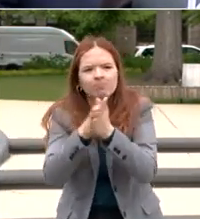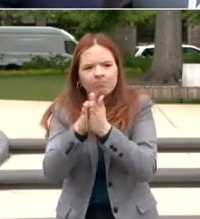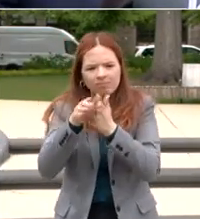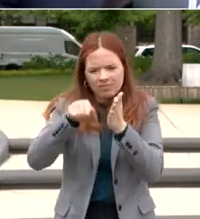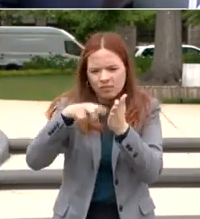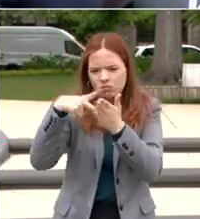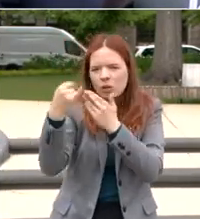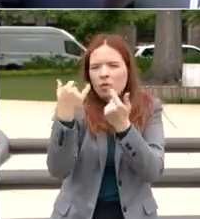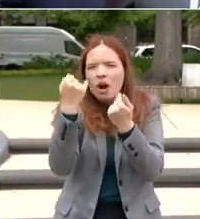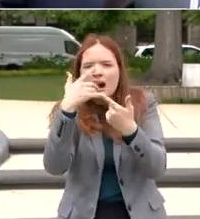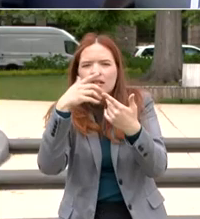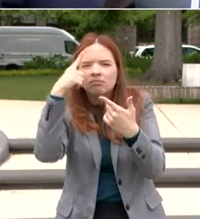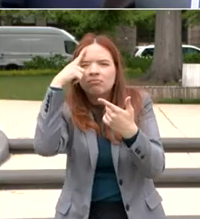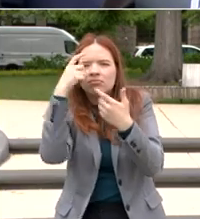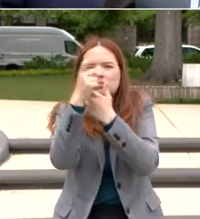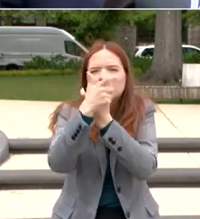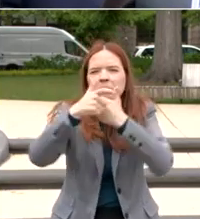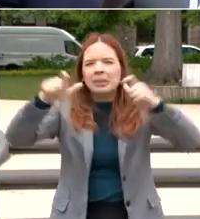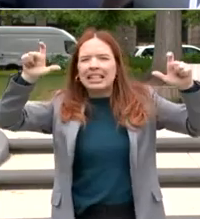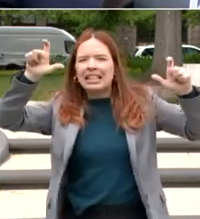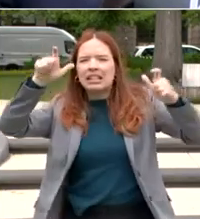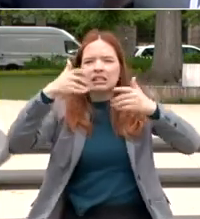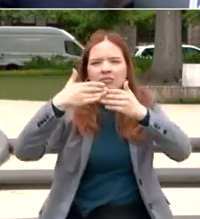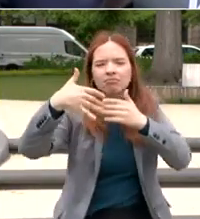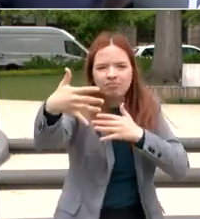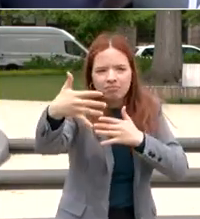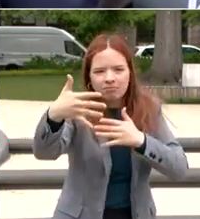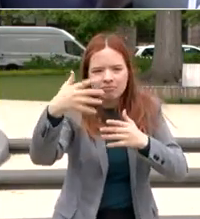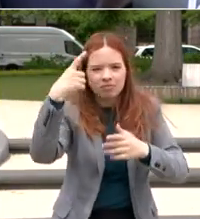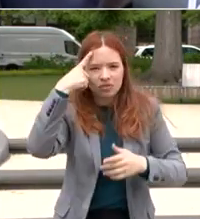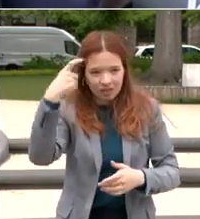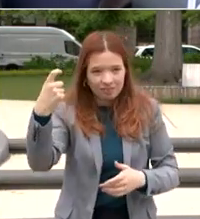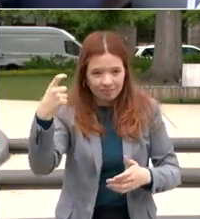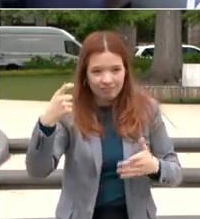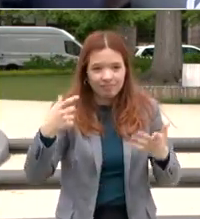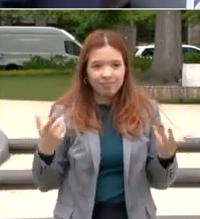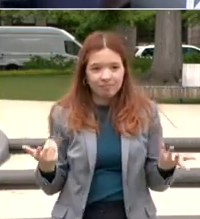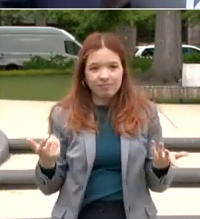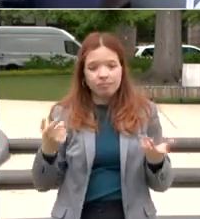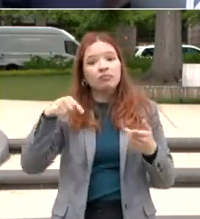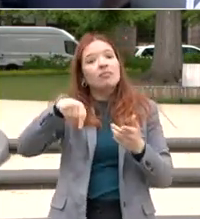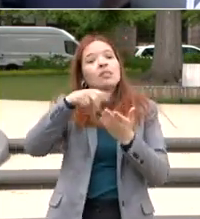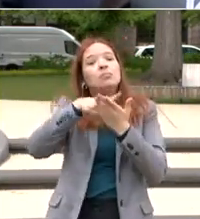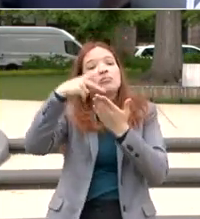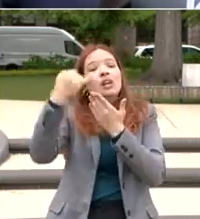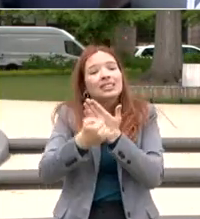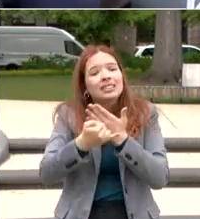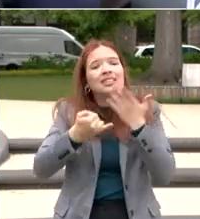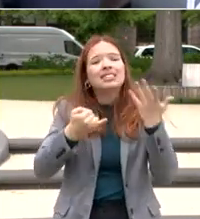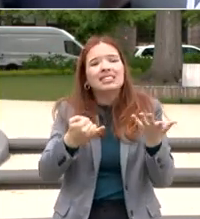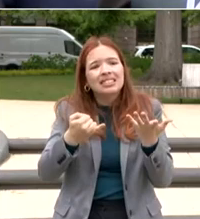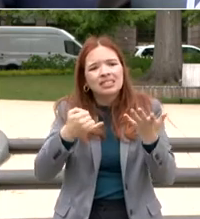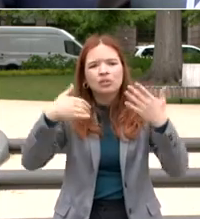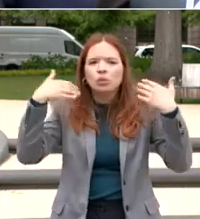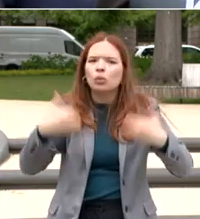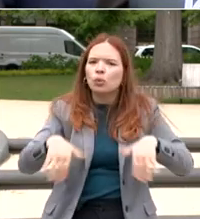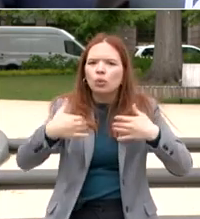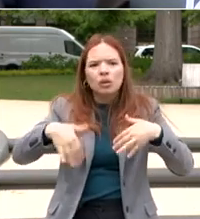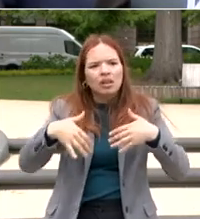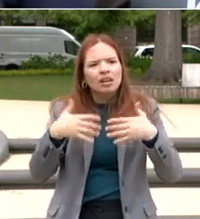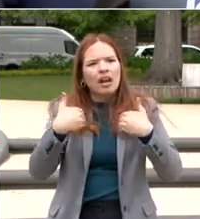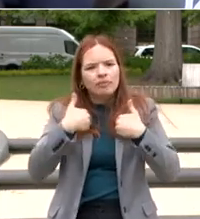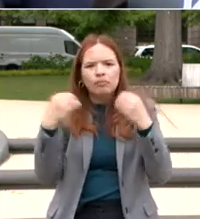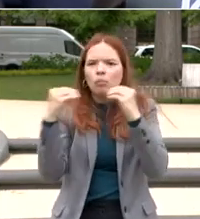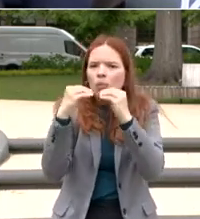of downtown DC. So with this project, we are expanding multimodal transportation capacity, strengthening